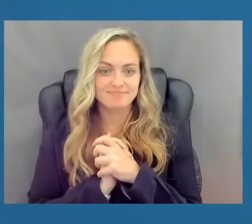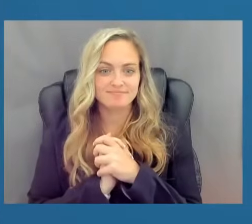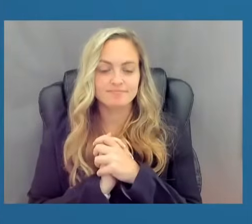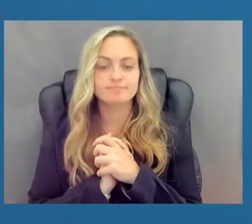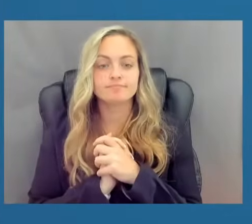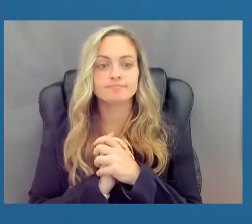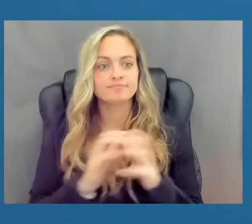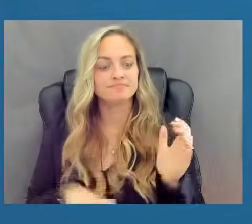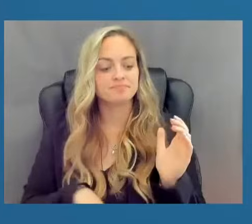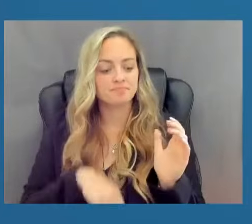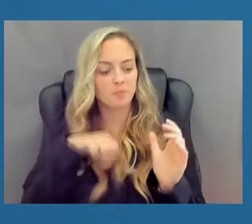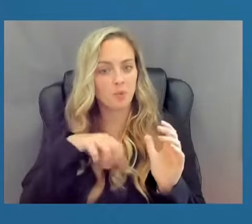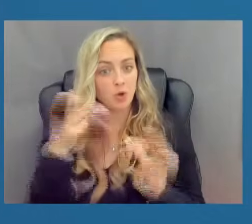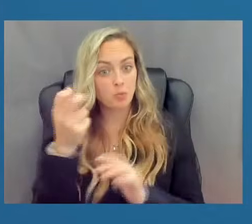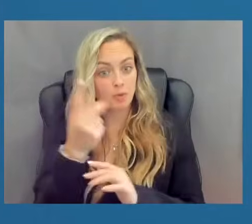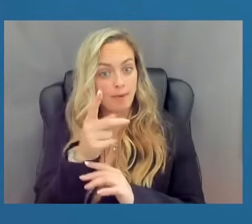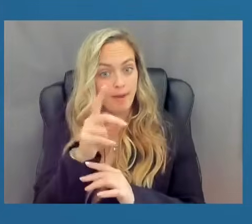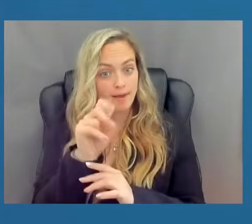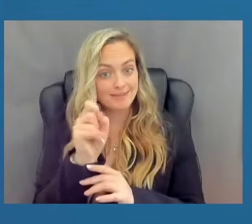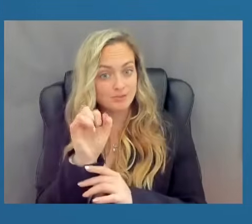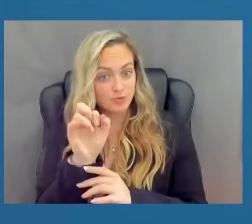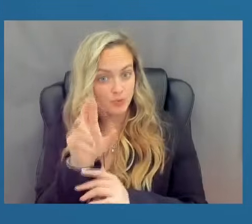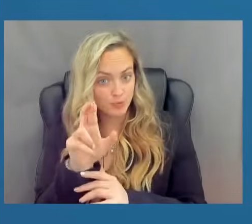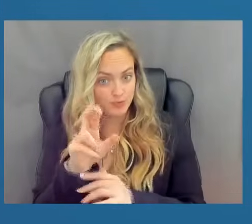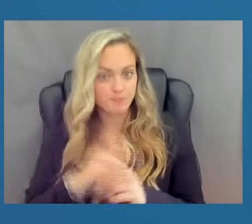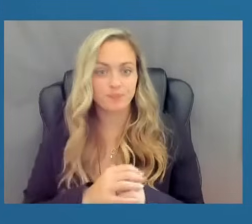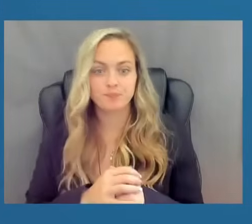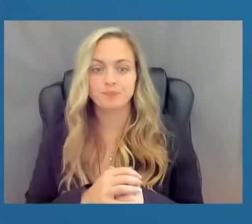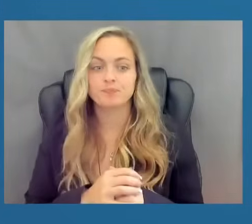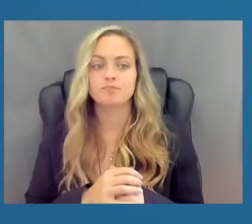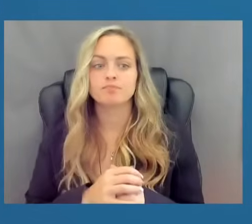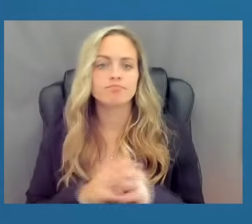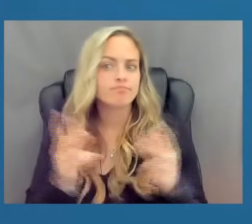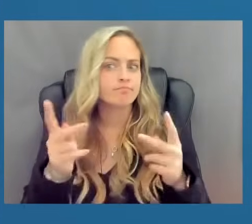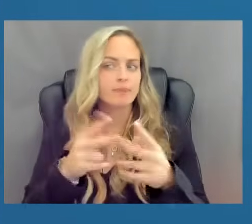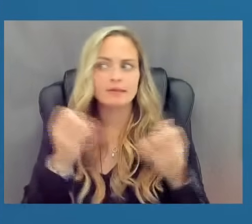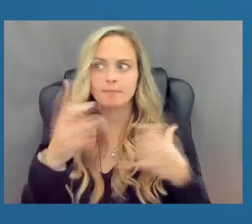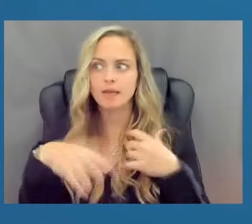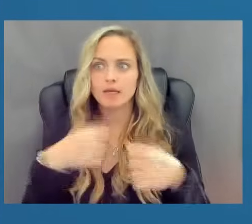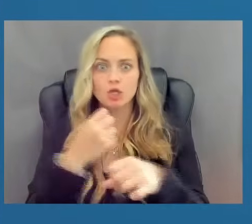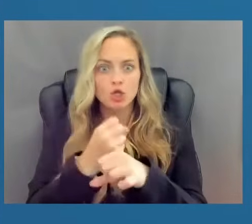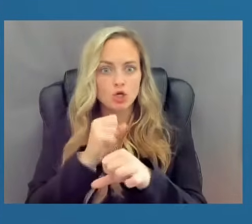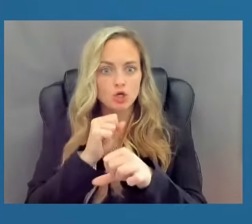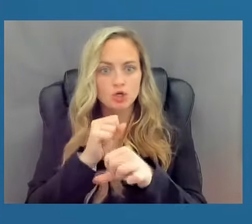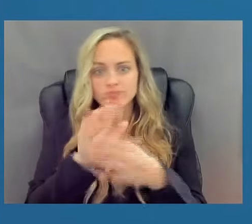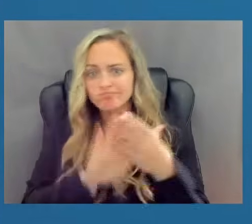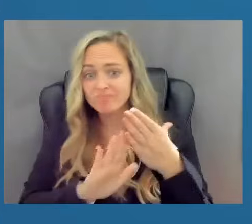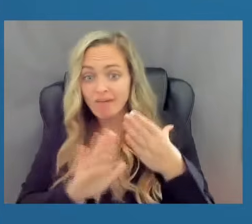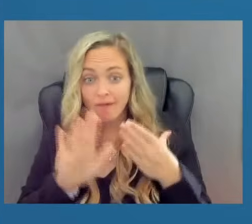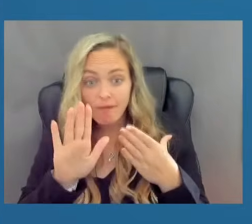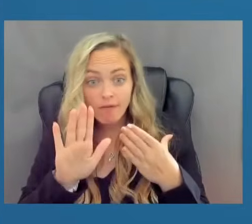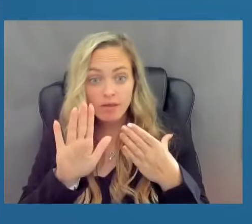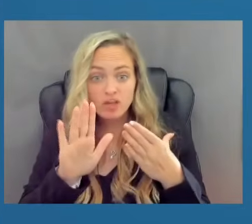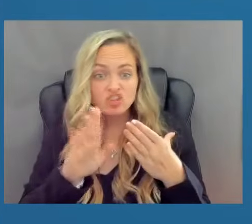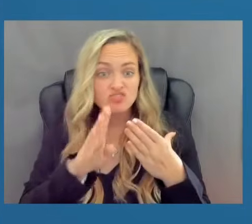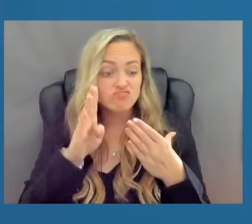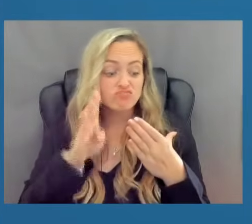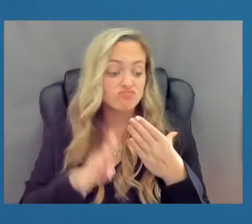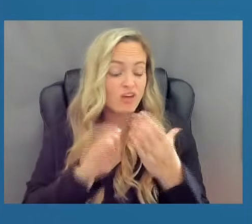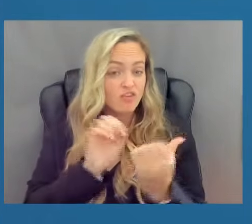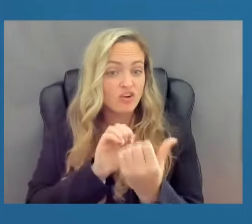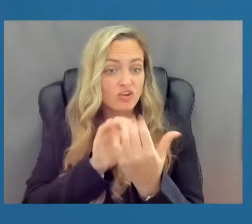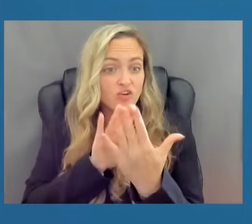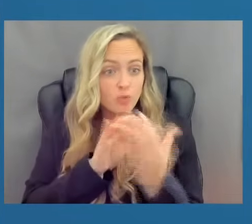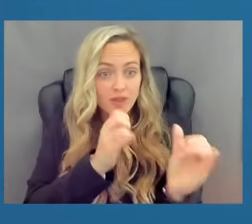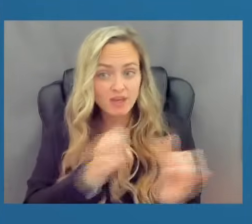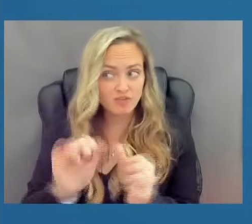Proud to be back in Syracuse, place I spent many years of college. Never had any encounters with the individuals